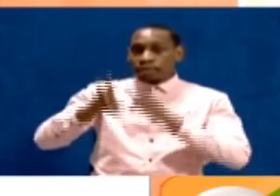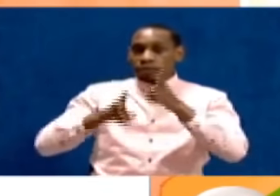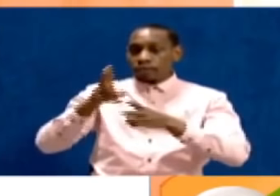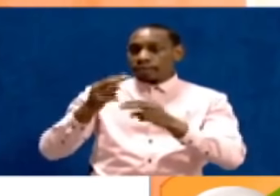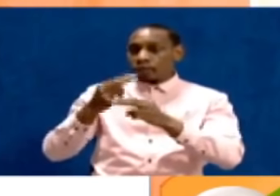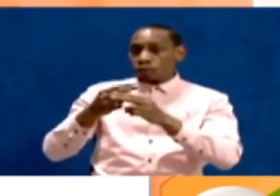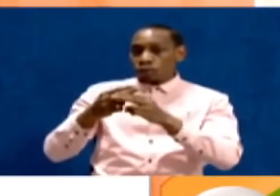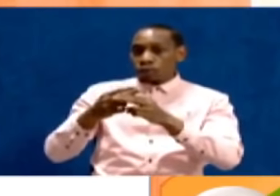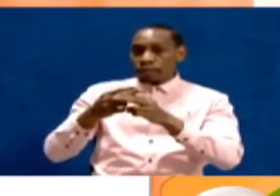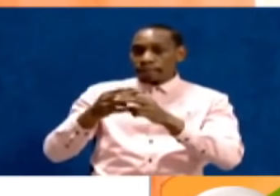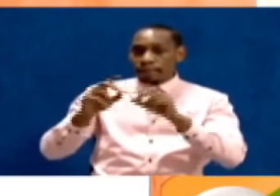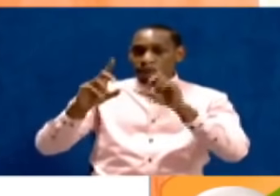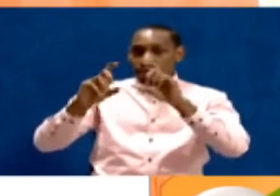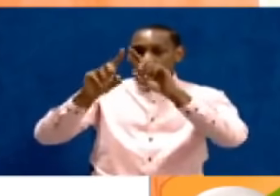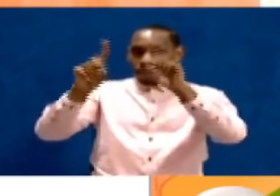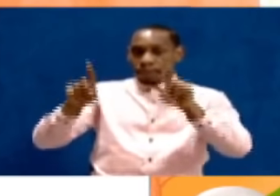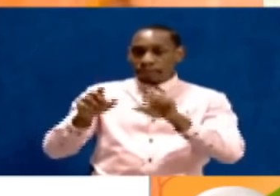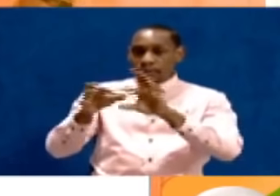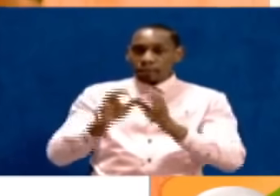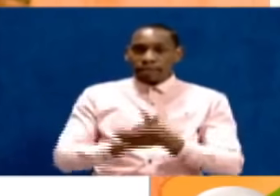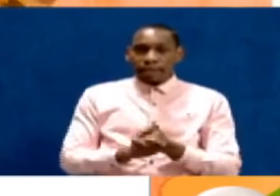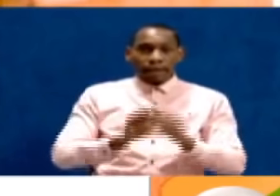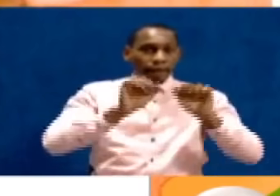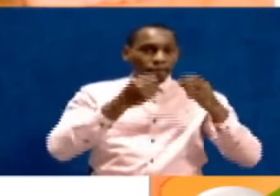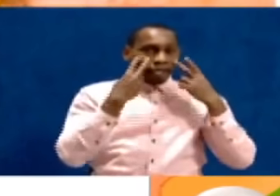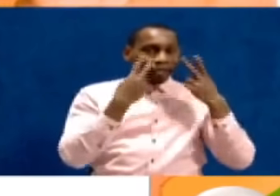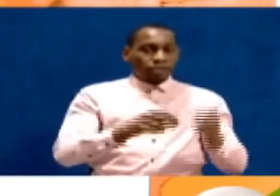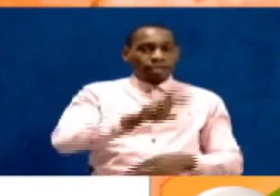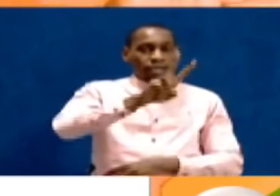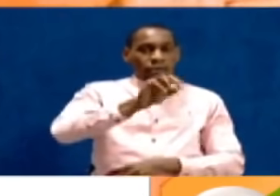2022 mm-hmm. tag will be fitted in. Are we likely to see a